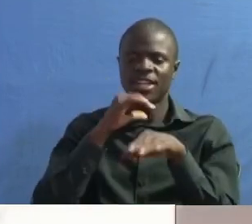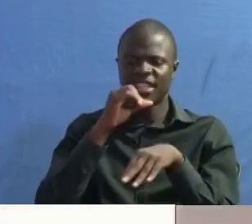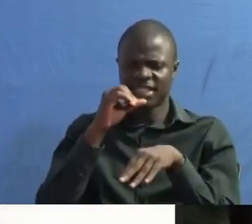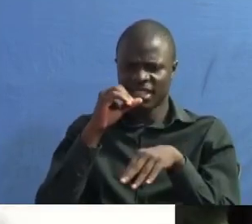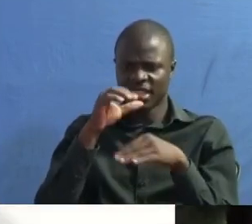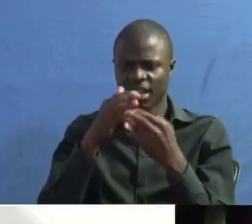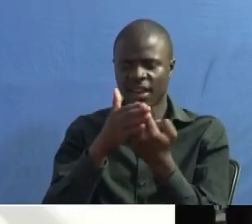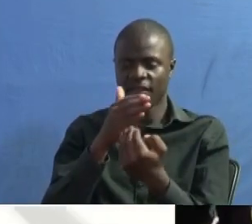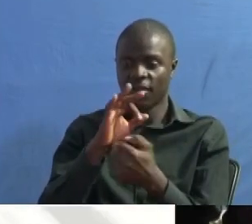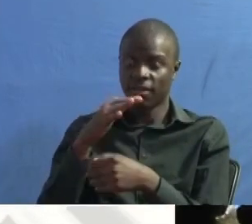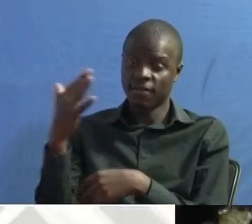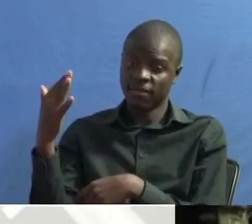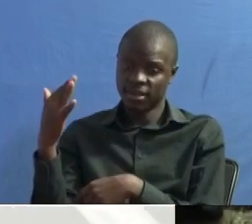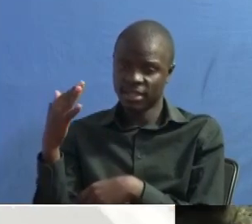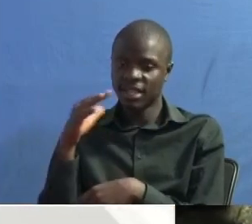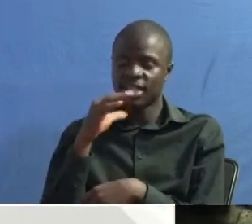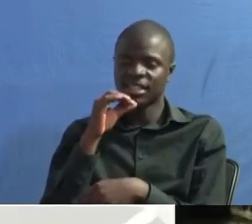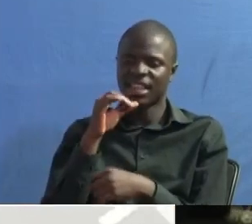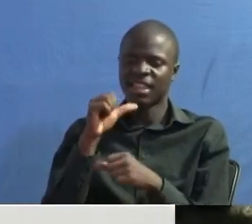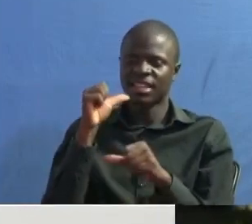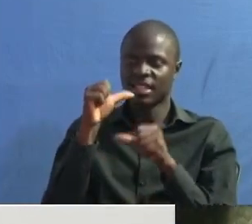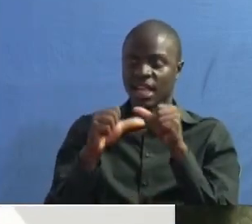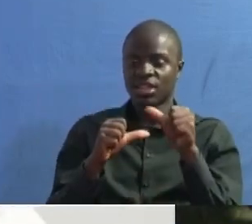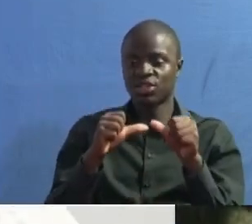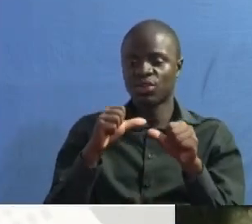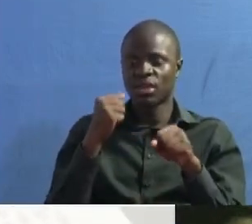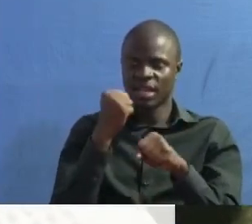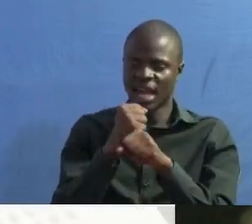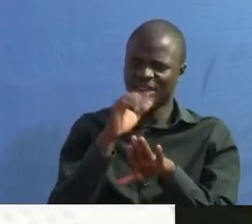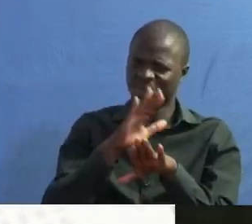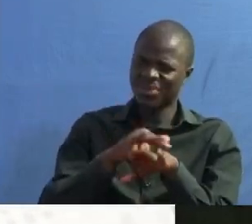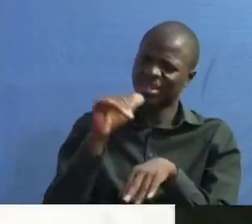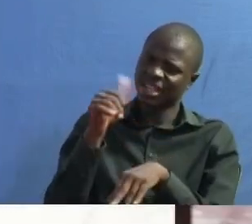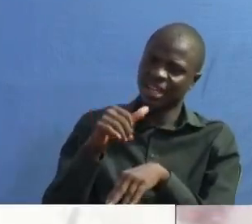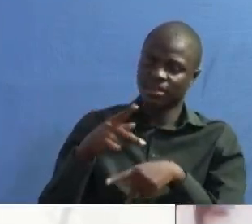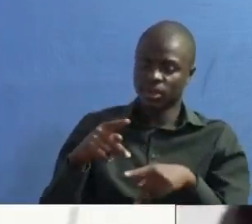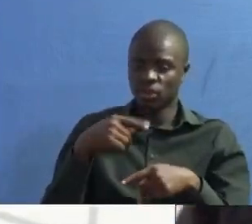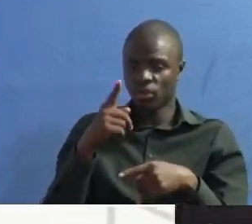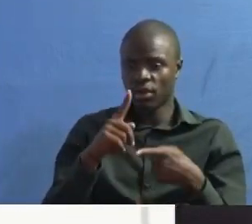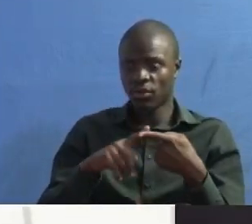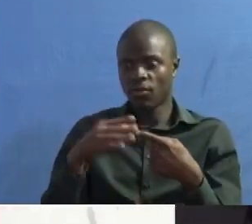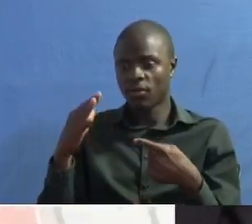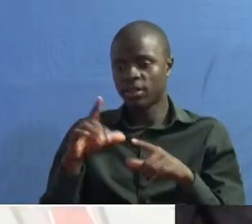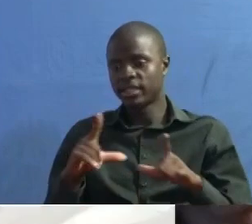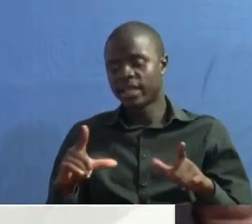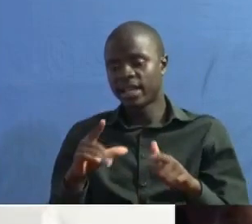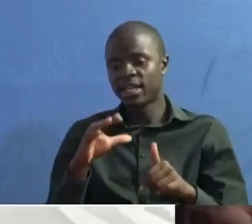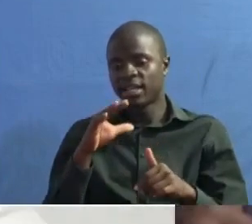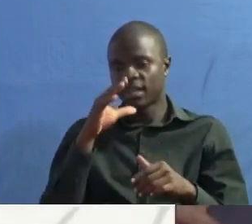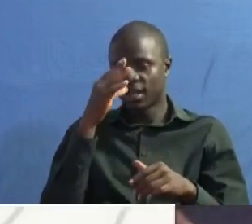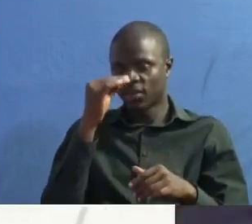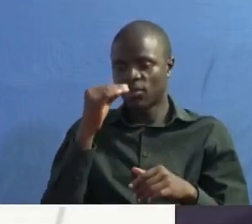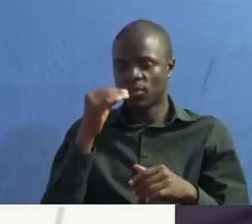in the country, stating that action will be taken against anyone found encroaching forest land. Ruto's